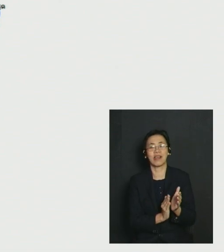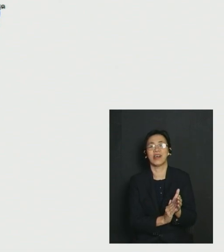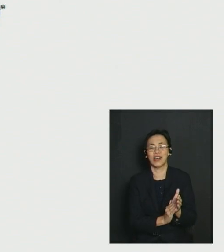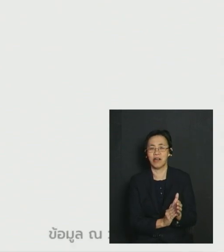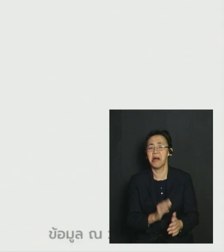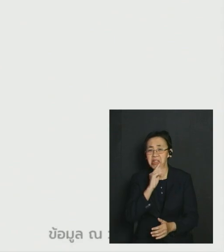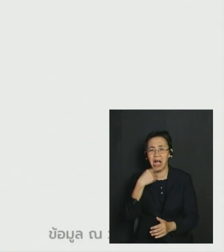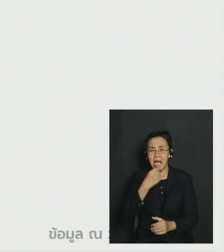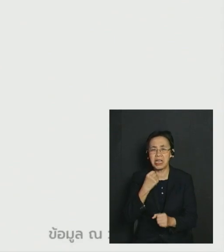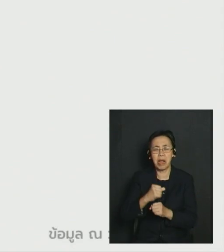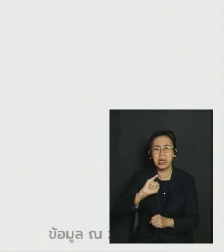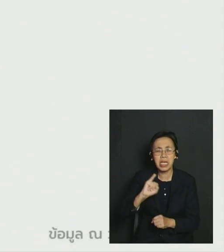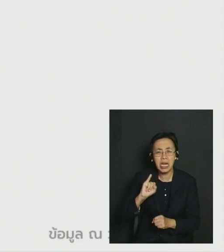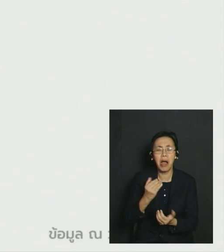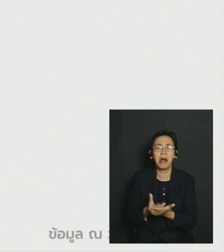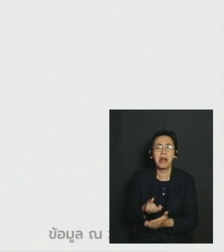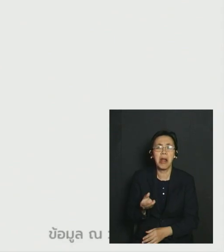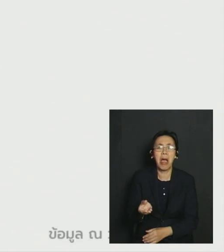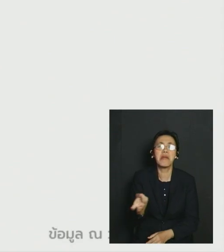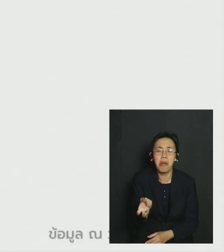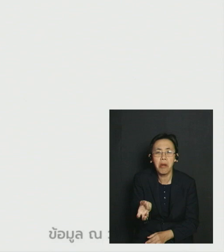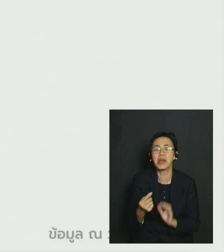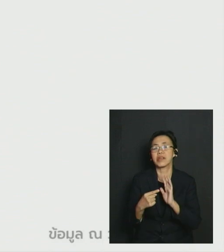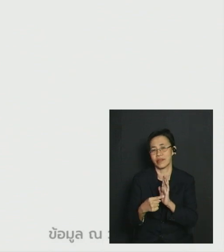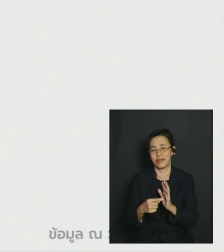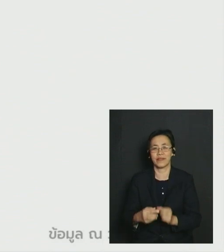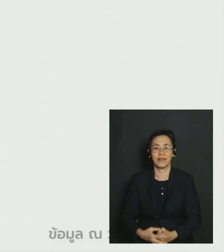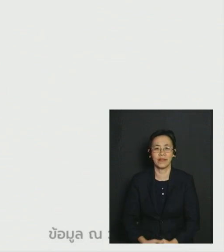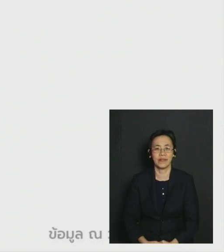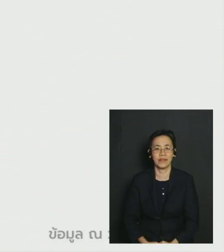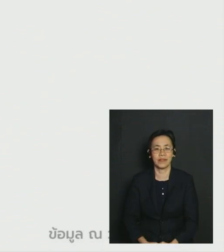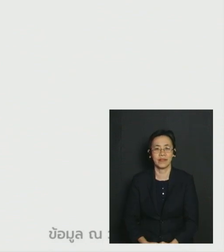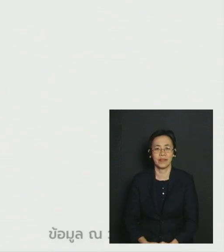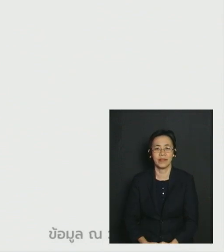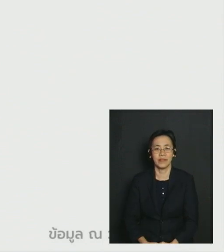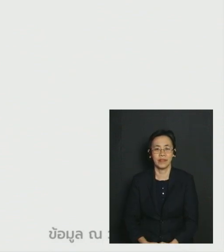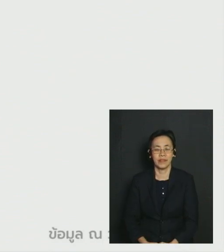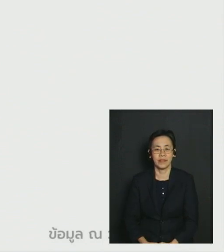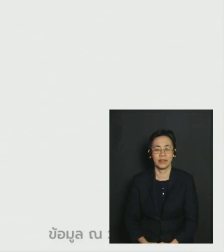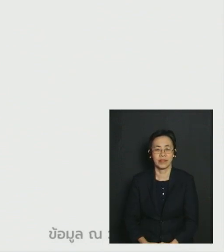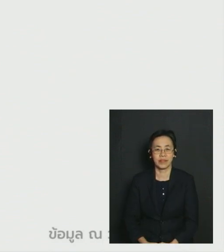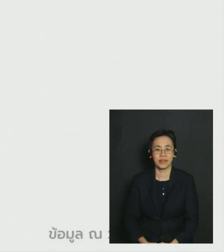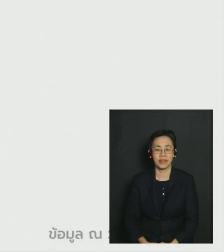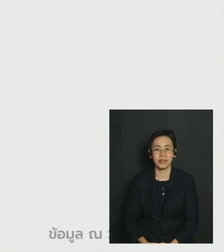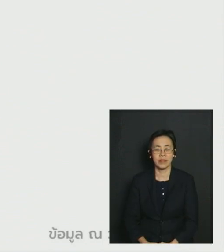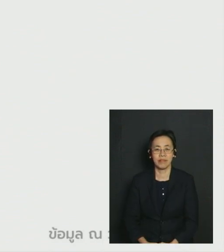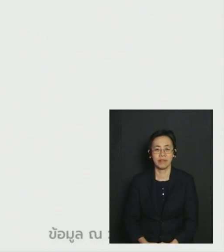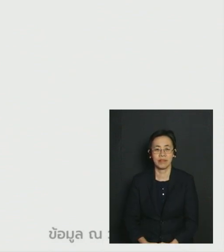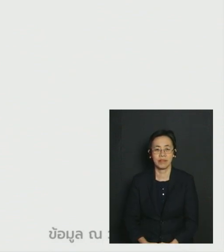know, so something. And then we analyze that. You can see from